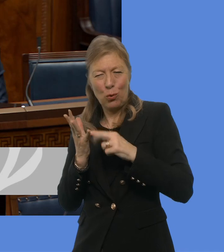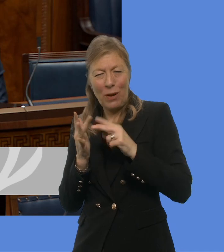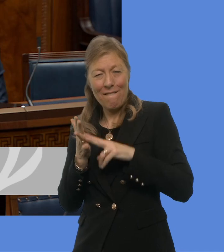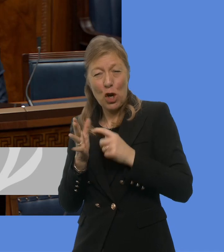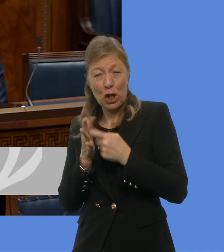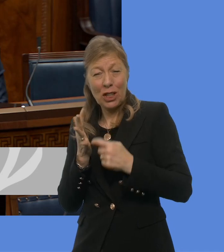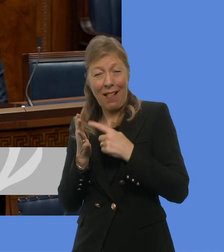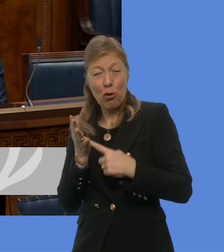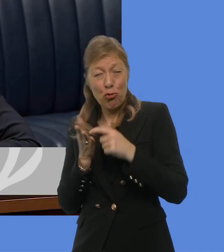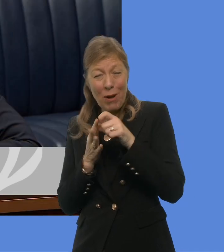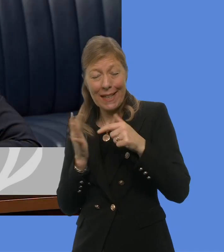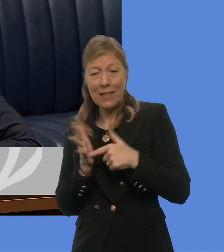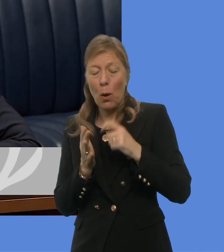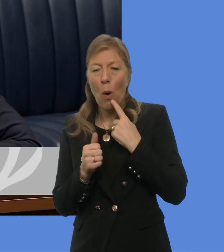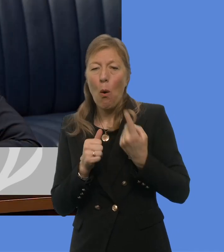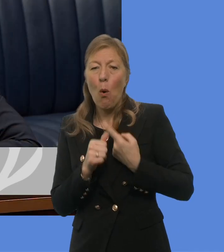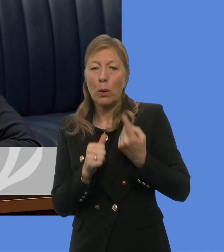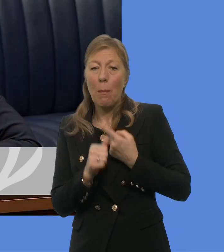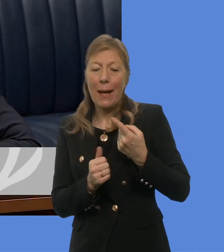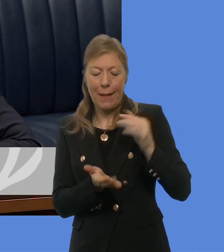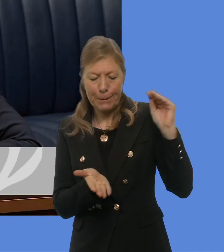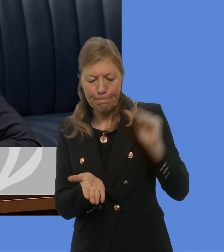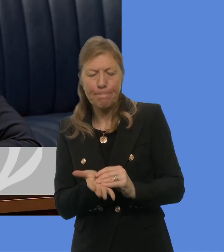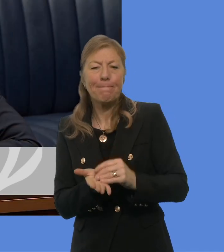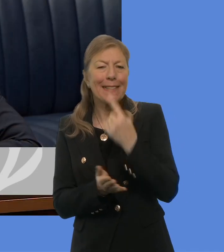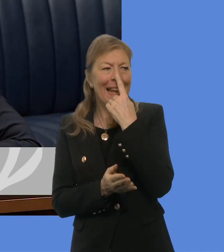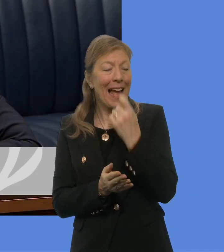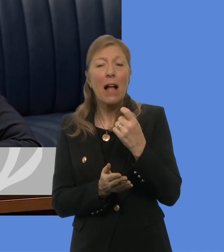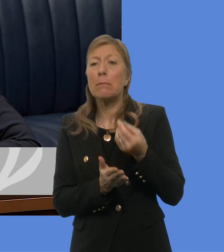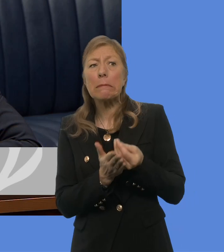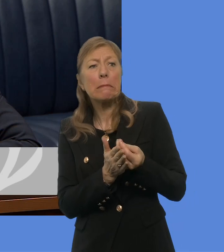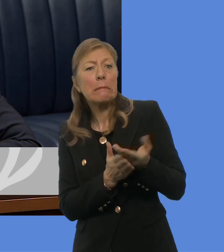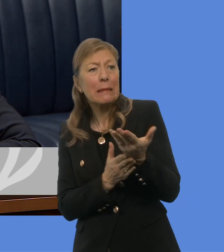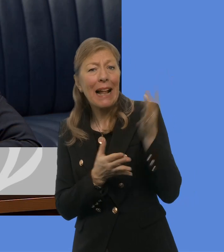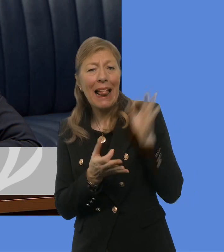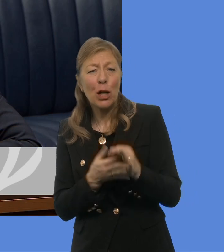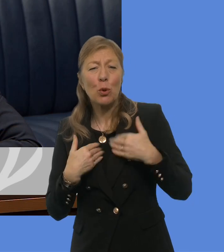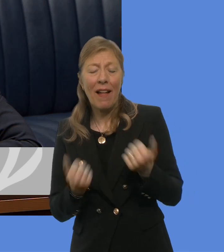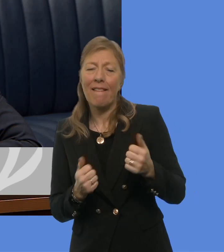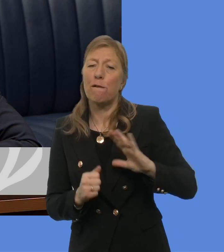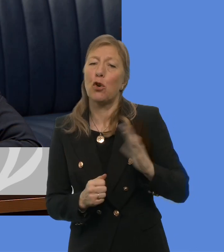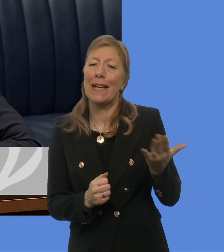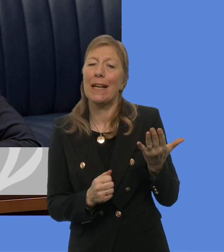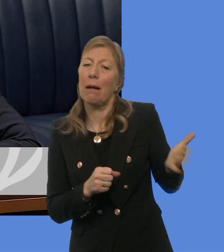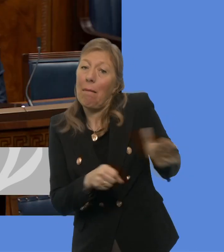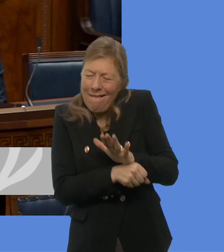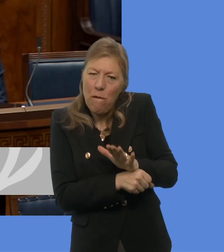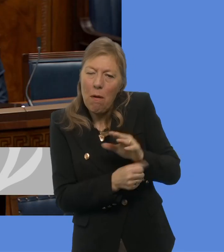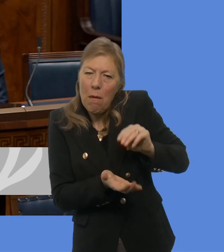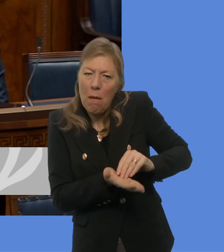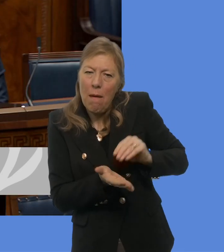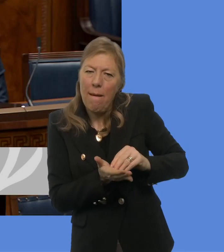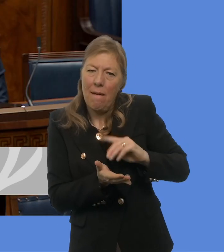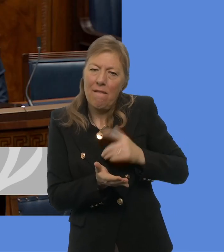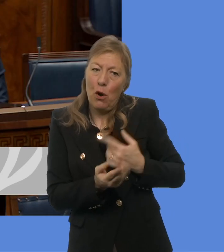today. And this consultation will run for 6 weeks, with the associated legislative process commencing thereafter. It's